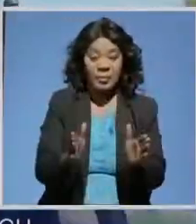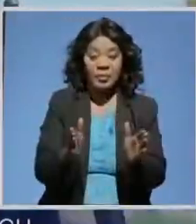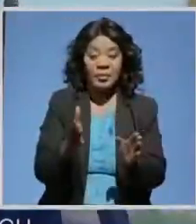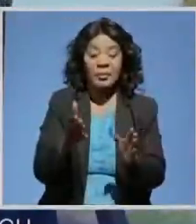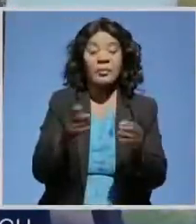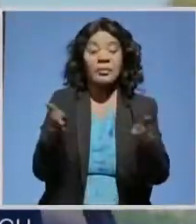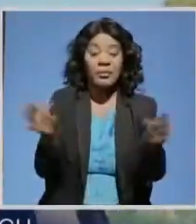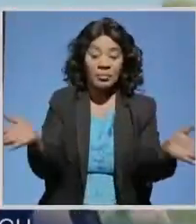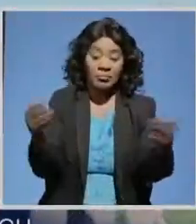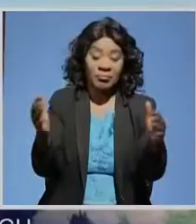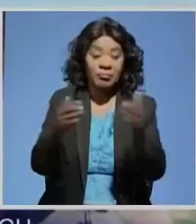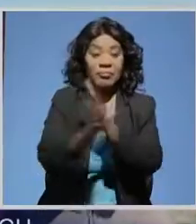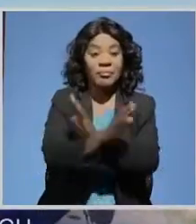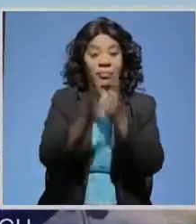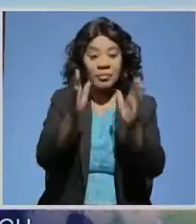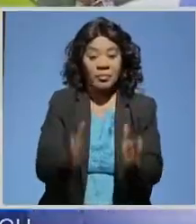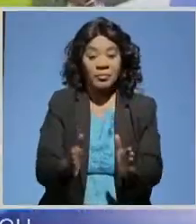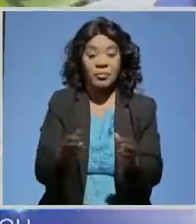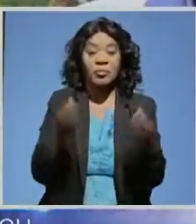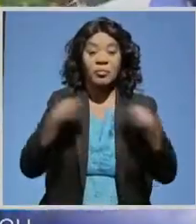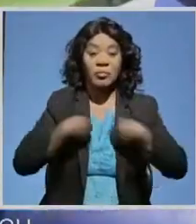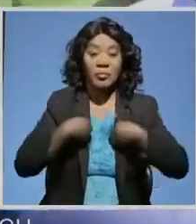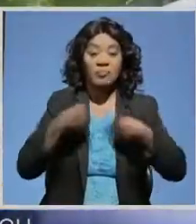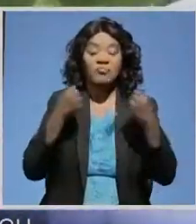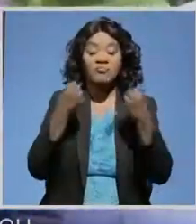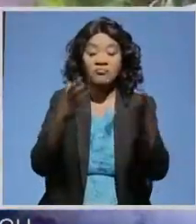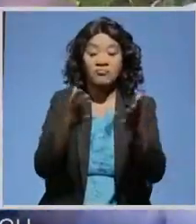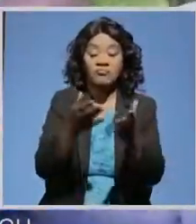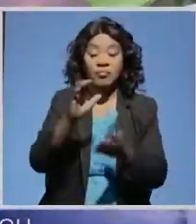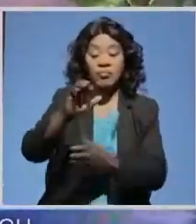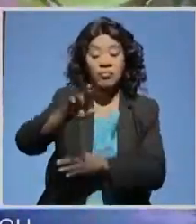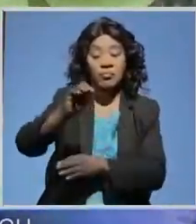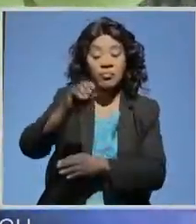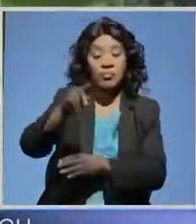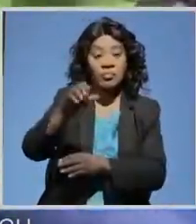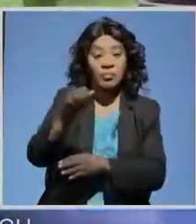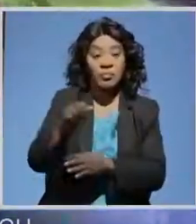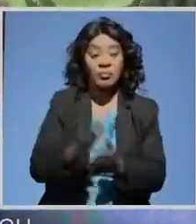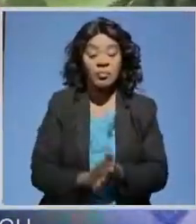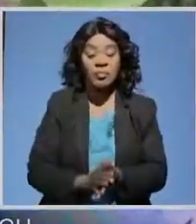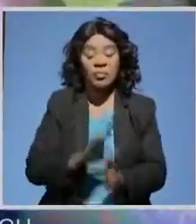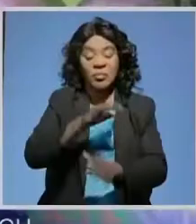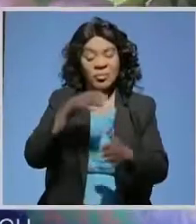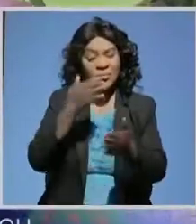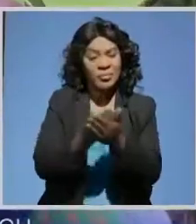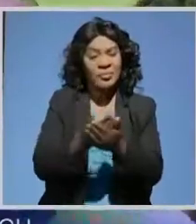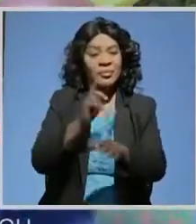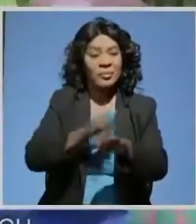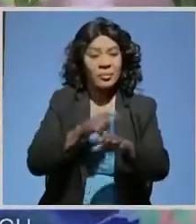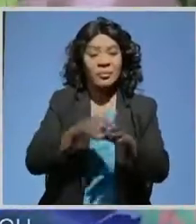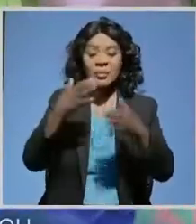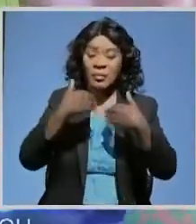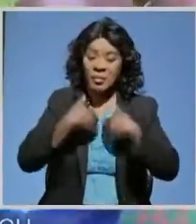crops in order to remain afloat. I think this is what I've been saying all along, that we need to do a bit